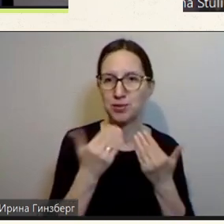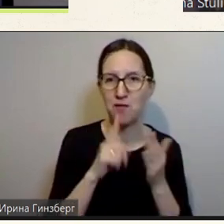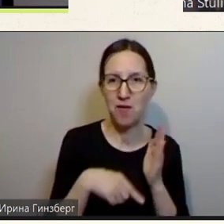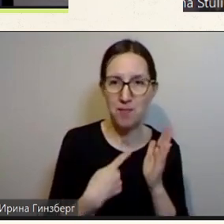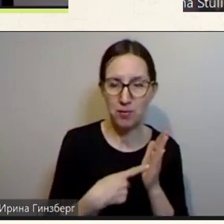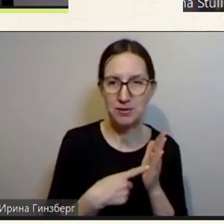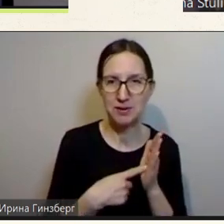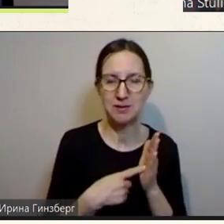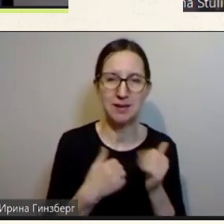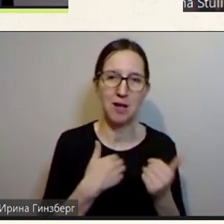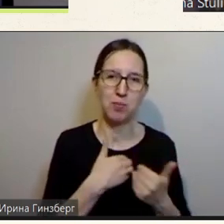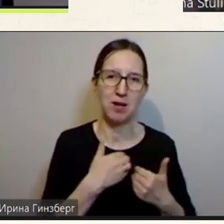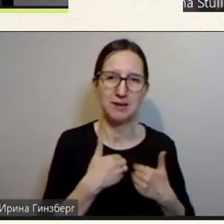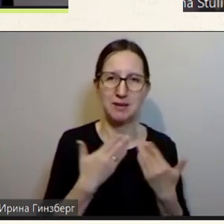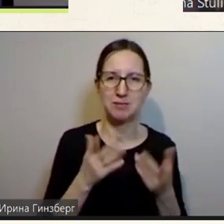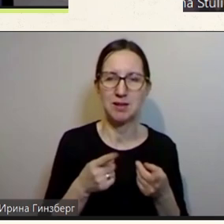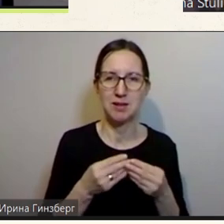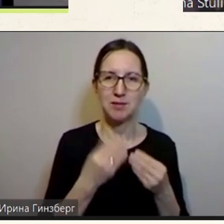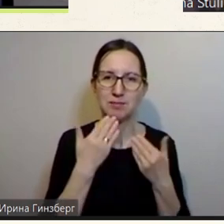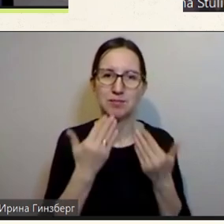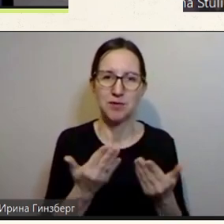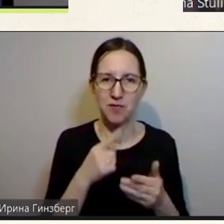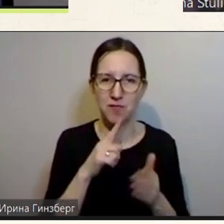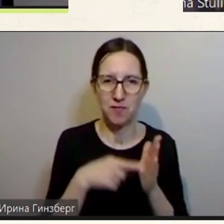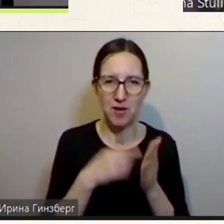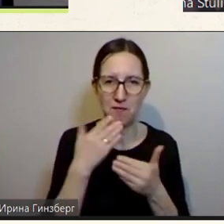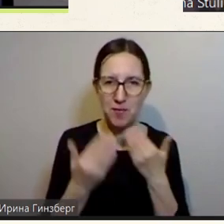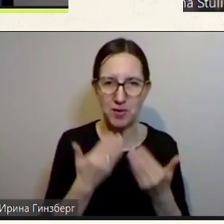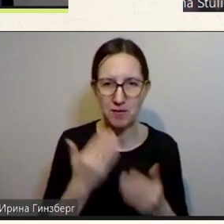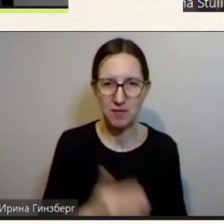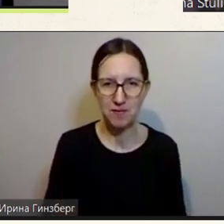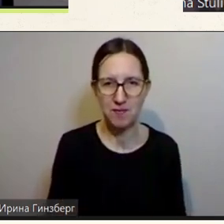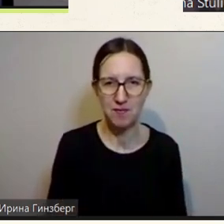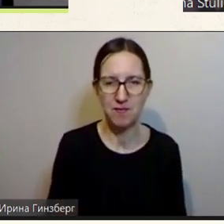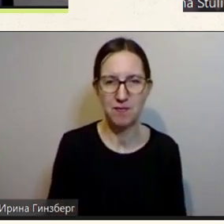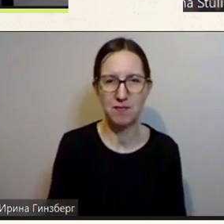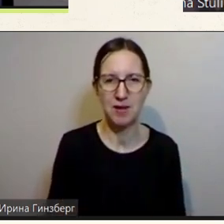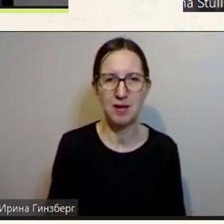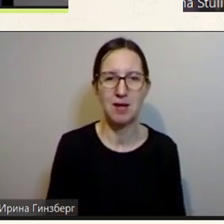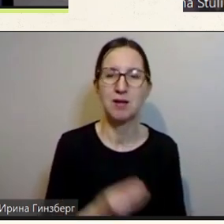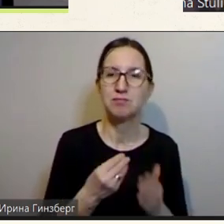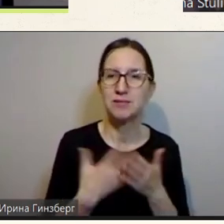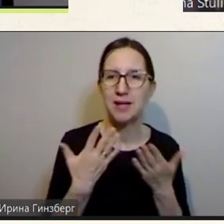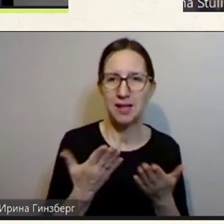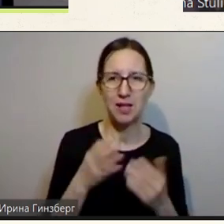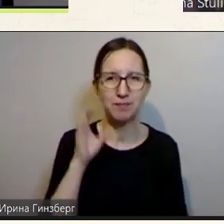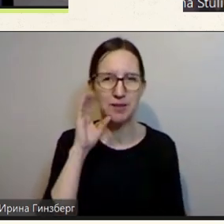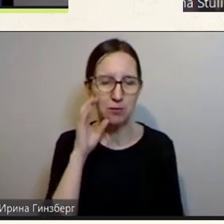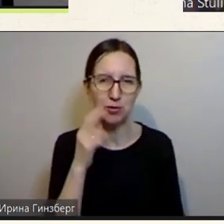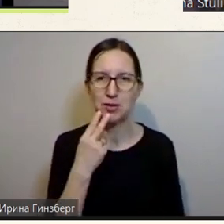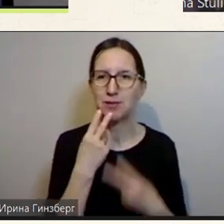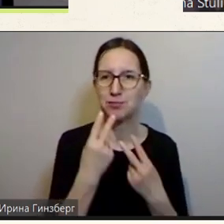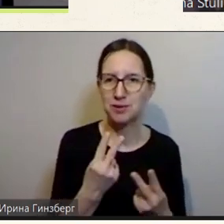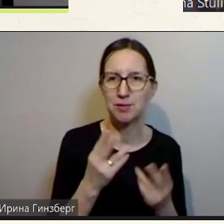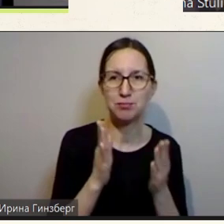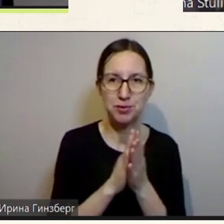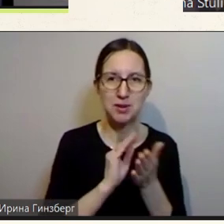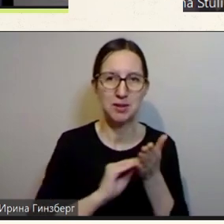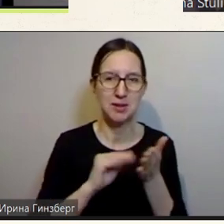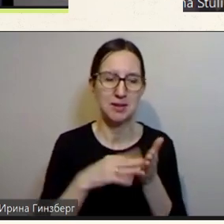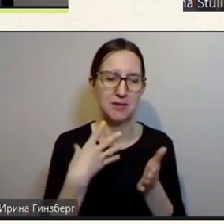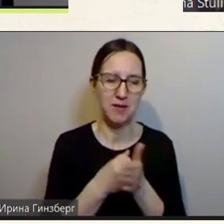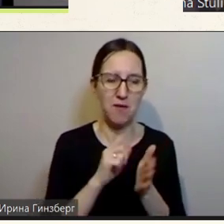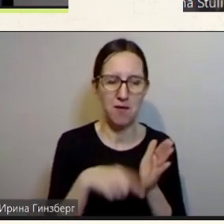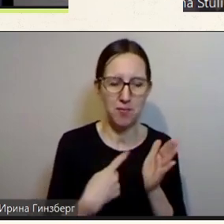We have a little bit of time for a Q&A session. And I think we will be happy to take a